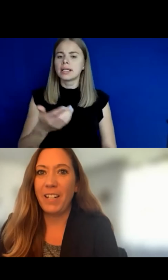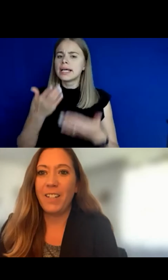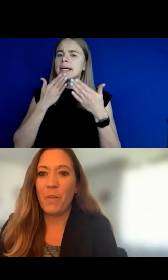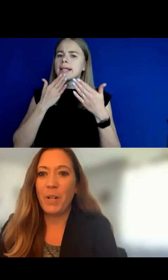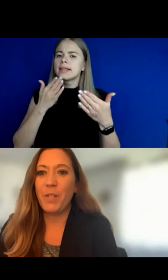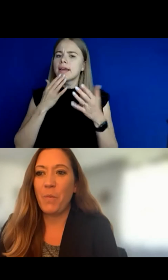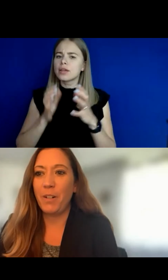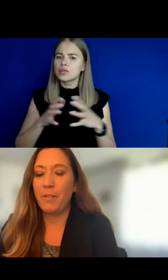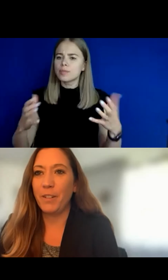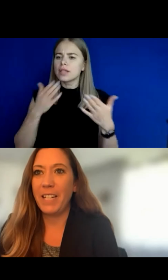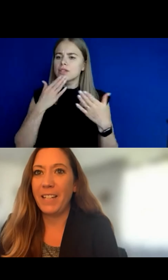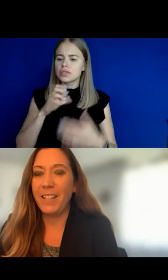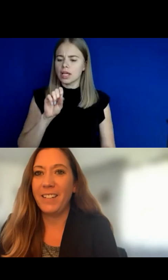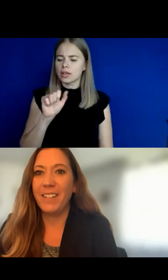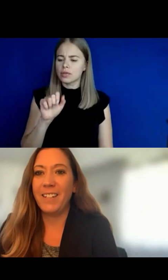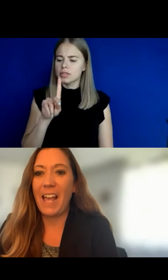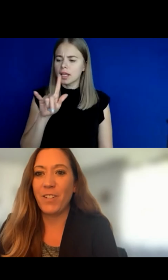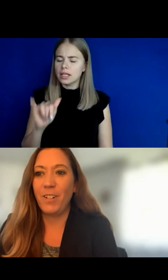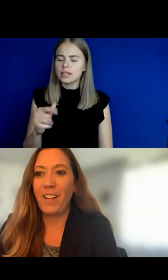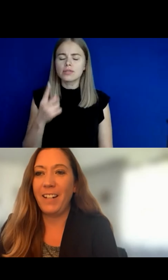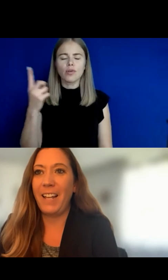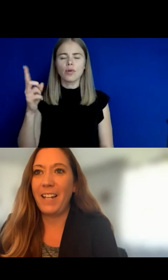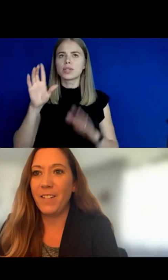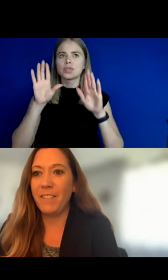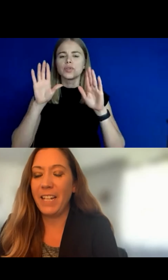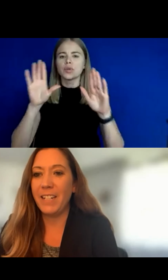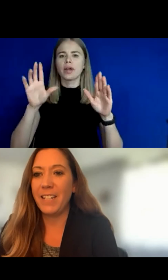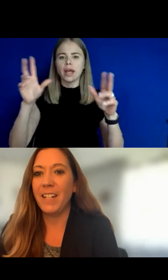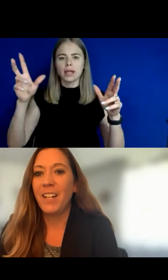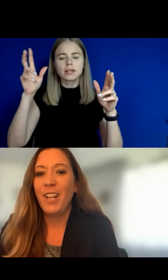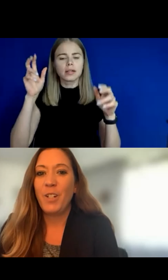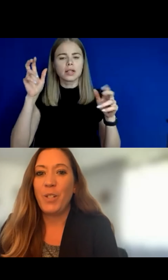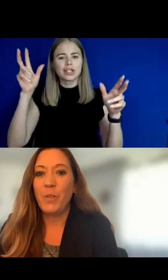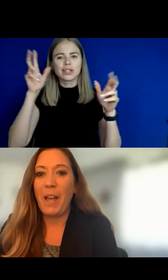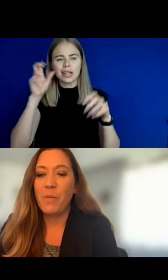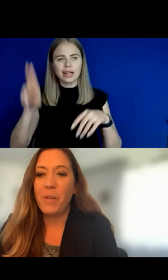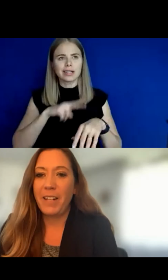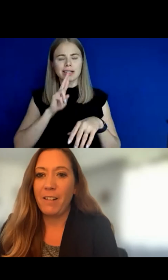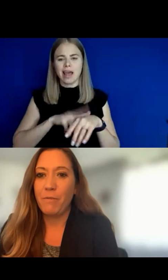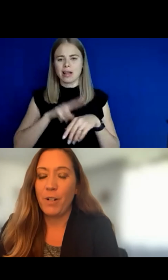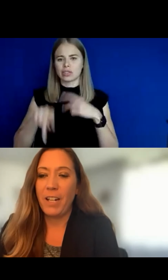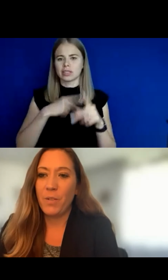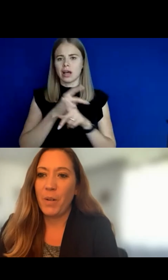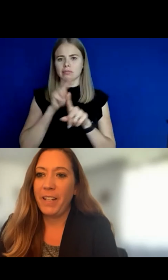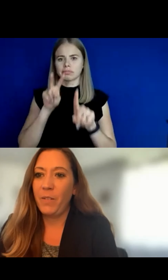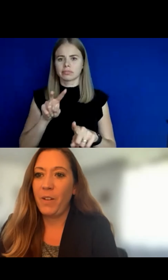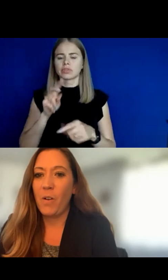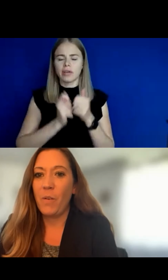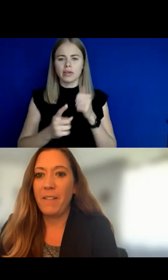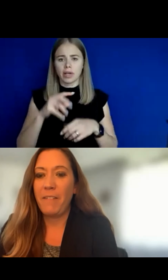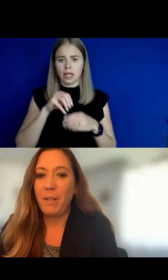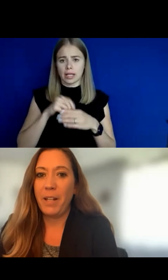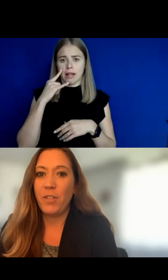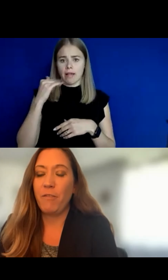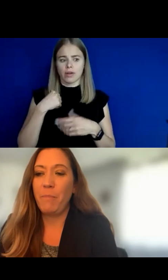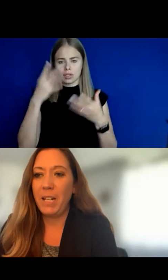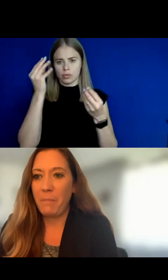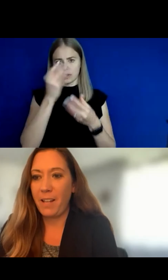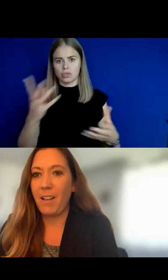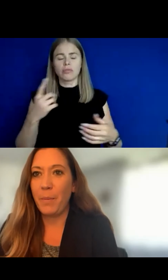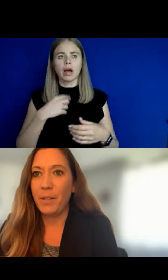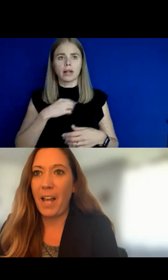you, Sandy. It's always so wonderful to get the national kind of lens of things. And to everyone in California, I just want to let you know, I've had the pleasure